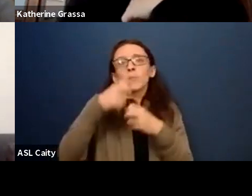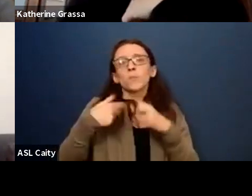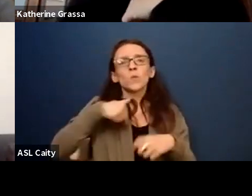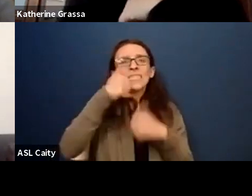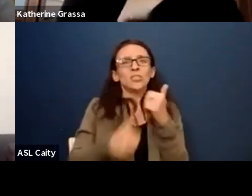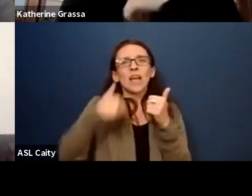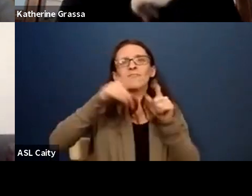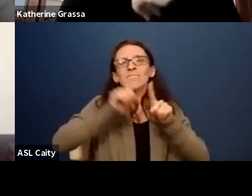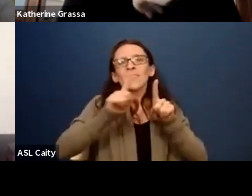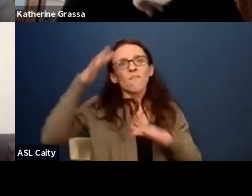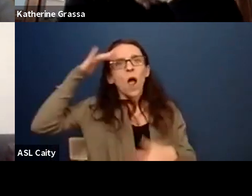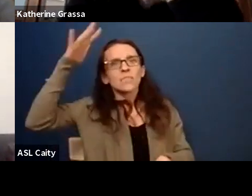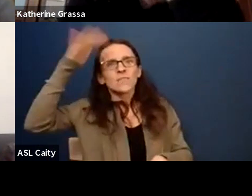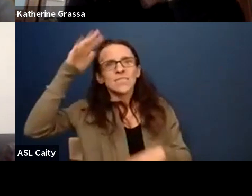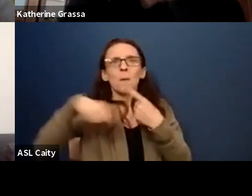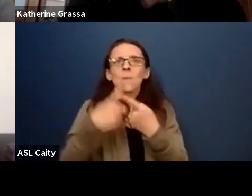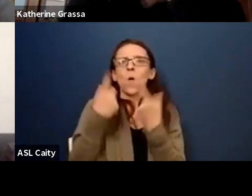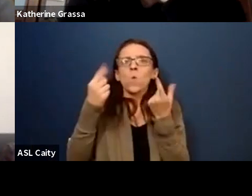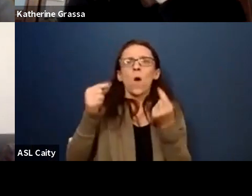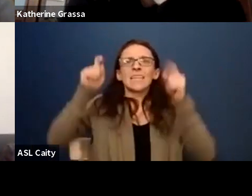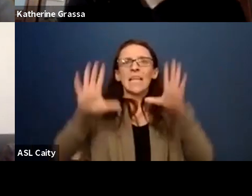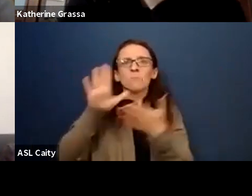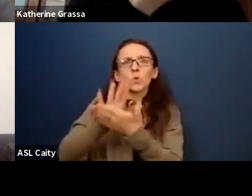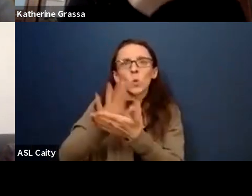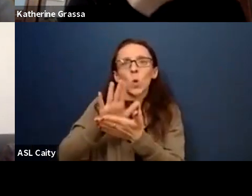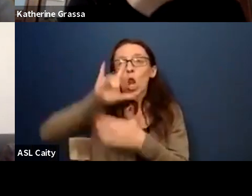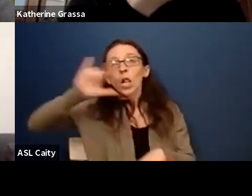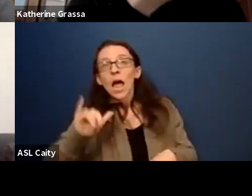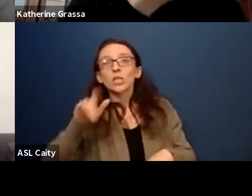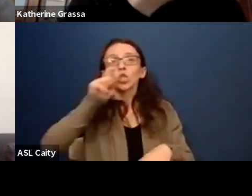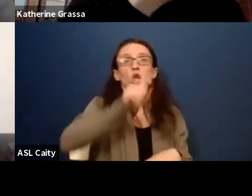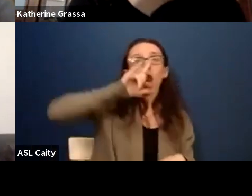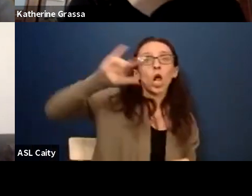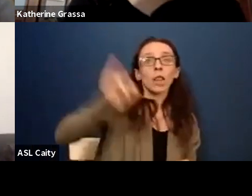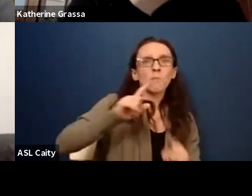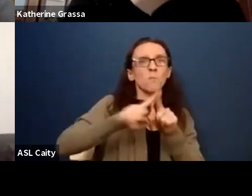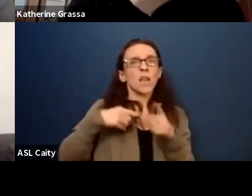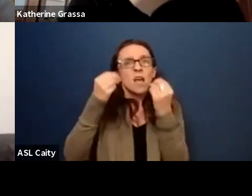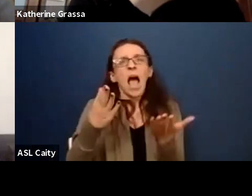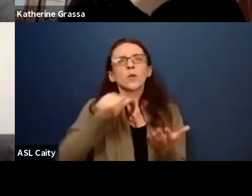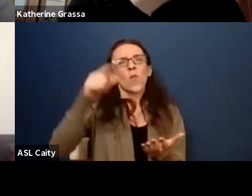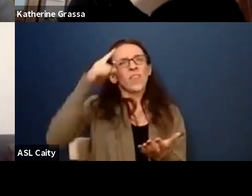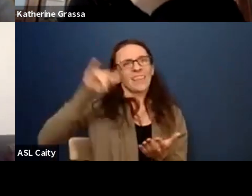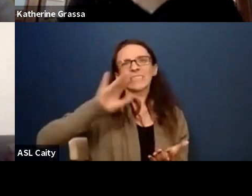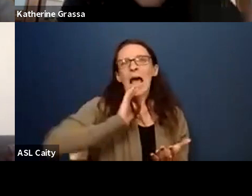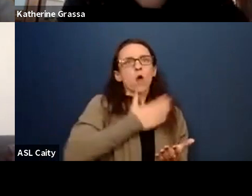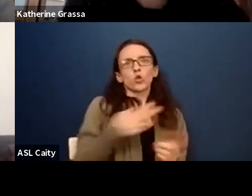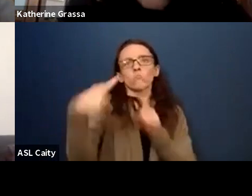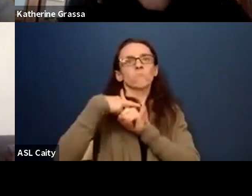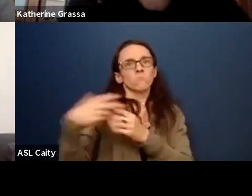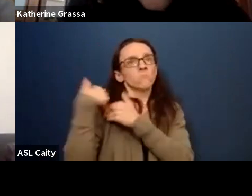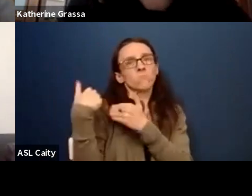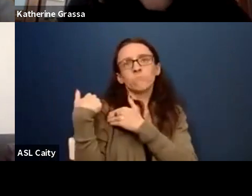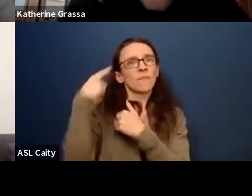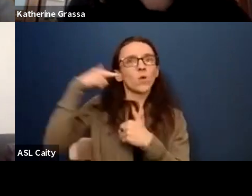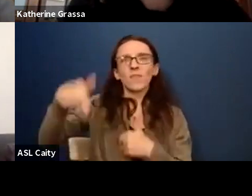around the nature of exam schools, but I don't think that's our charge. So I just wanted to clarify that piece. I do think